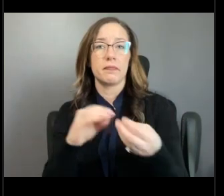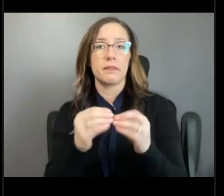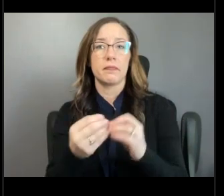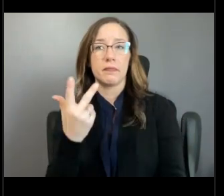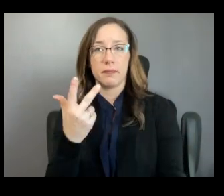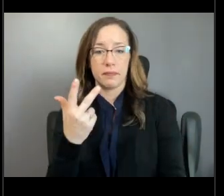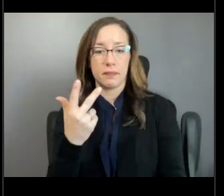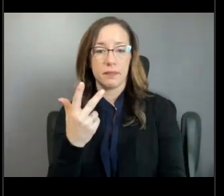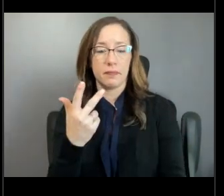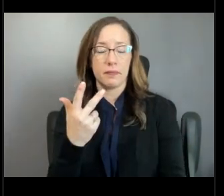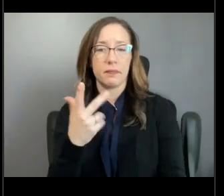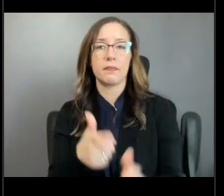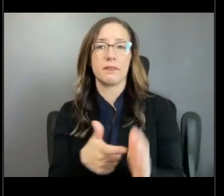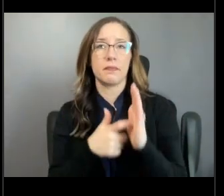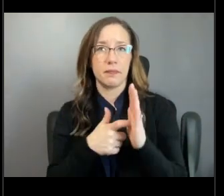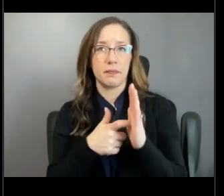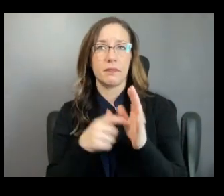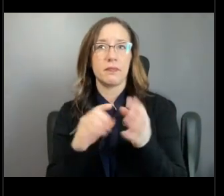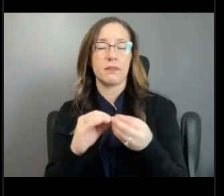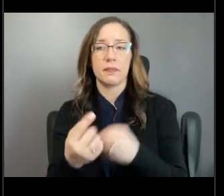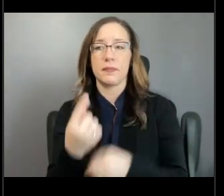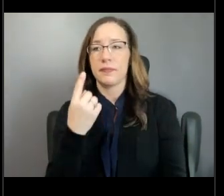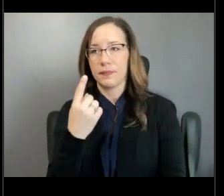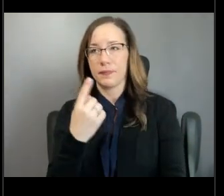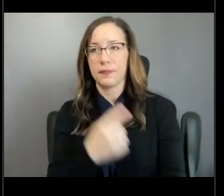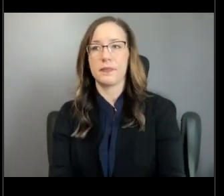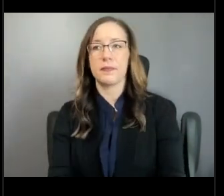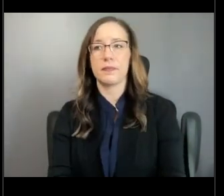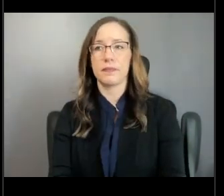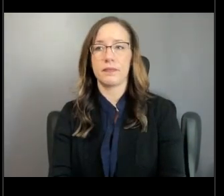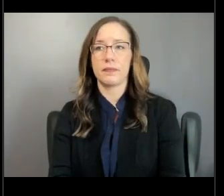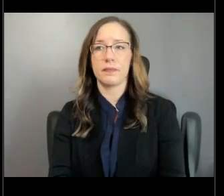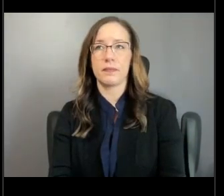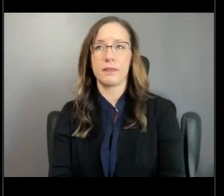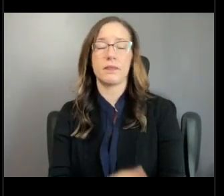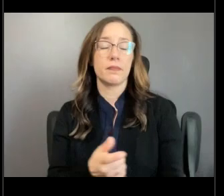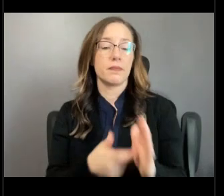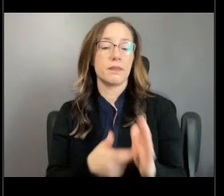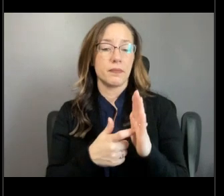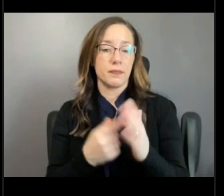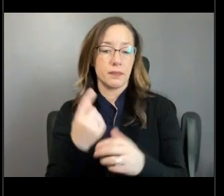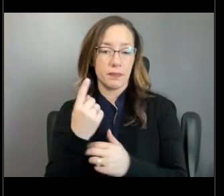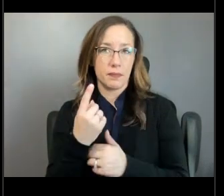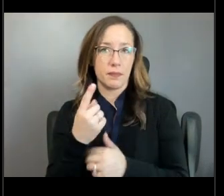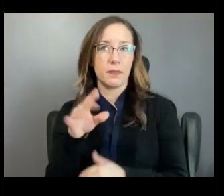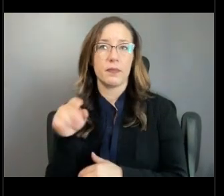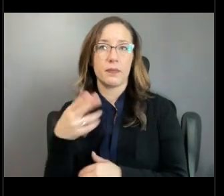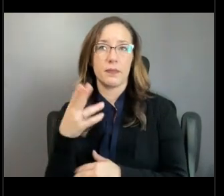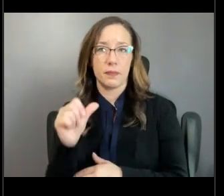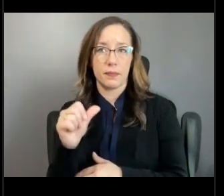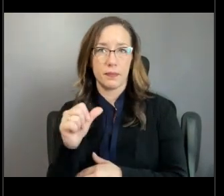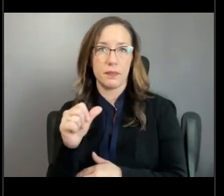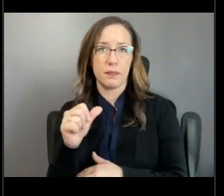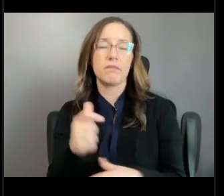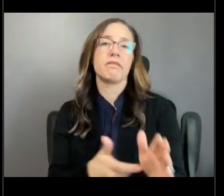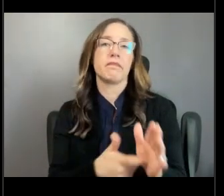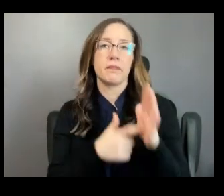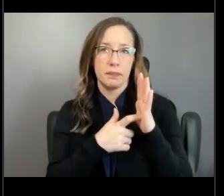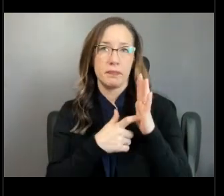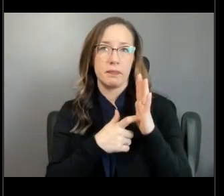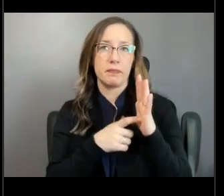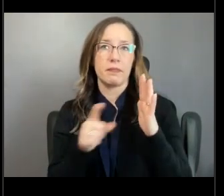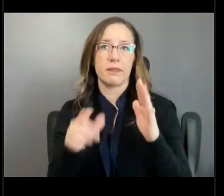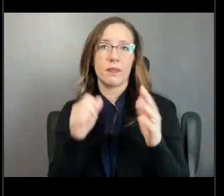3, requirement 1. And requirement 1 of the FHA mandates